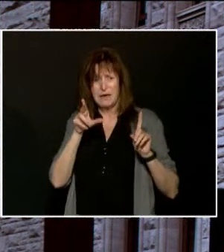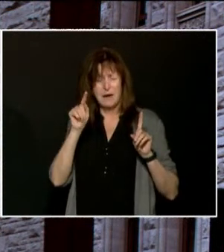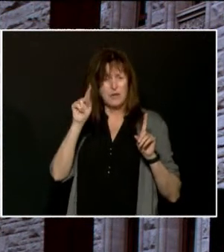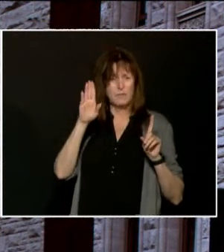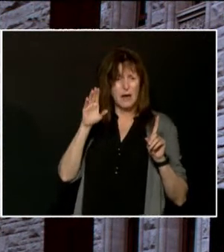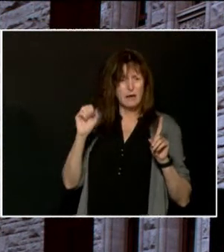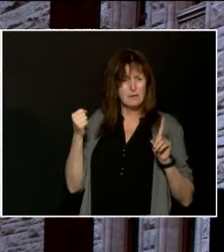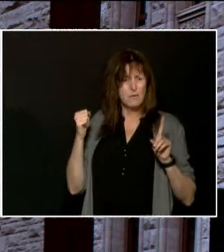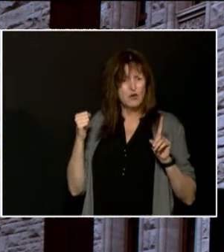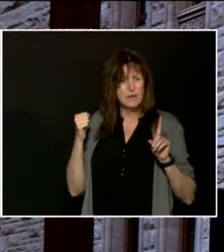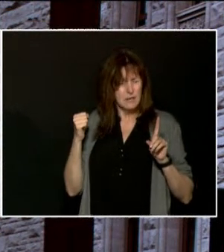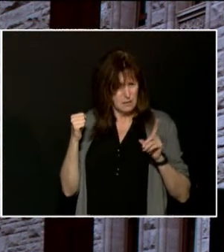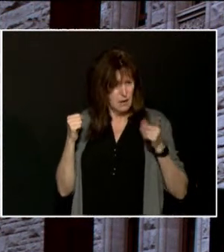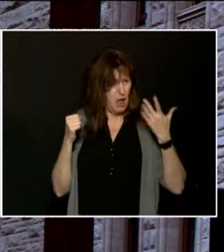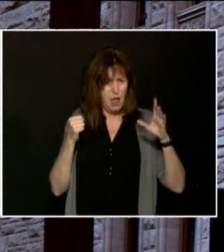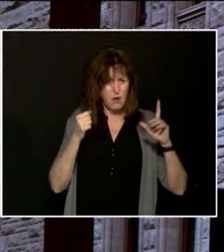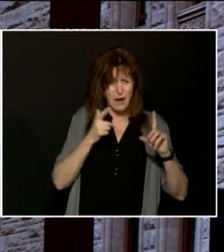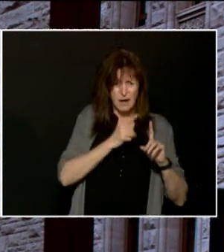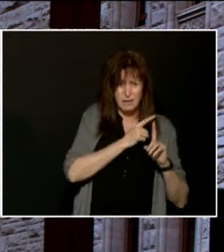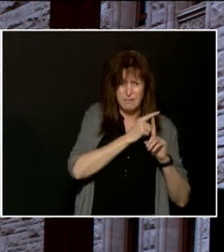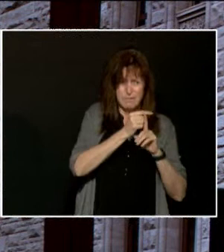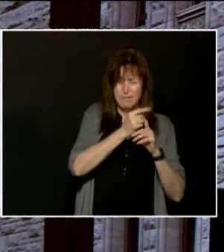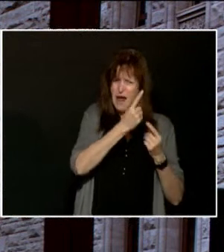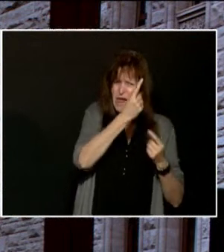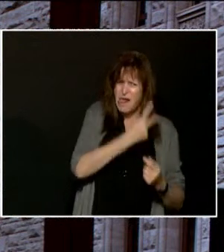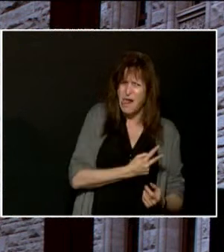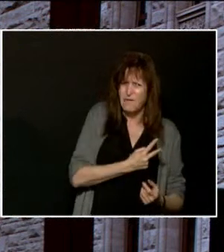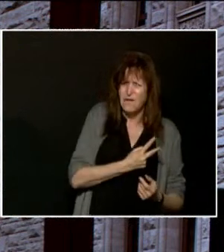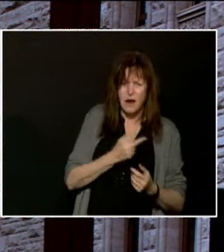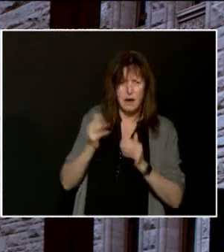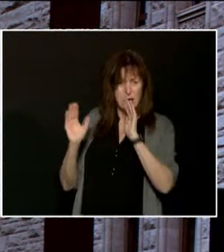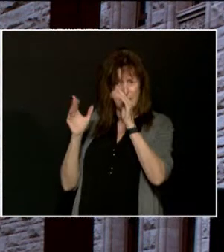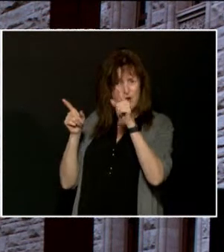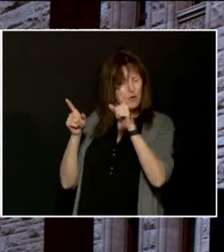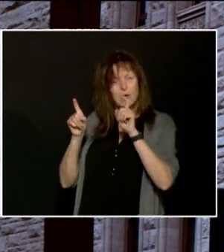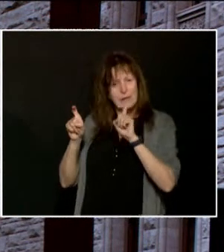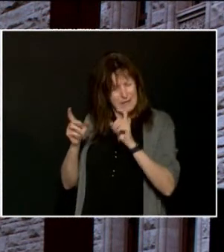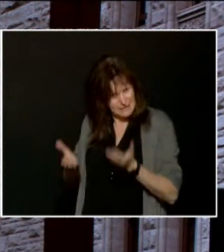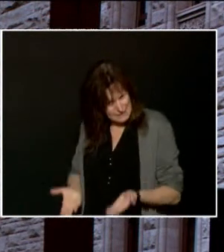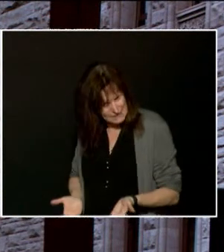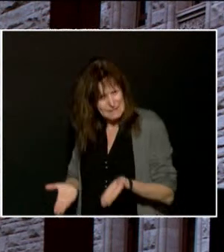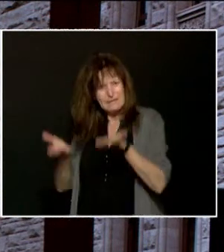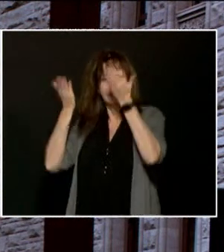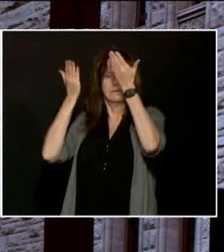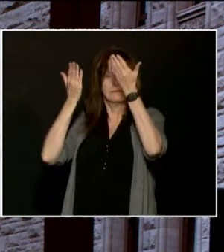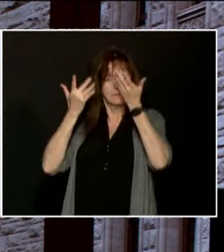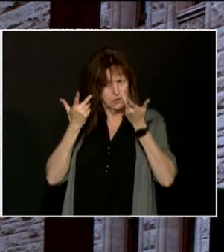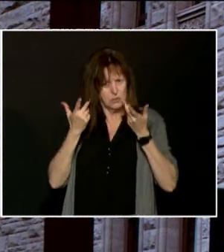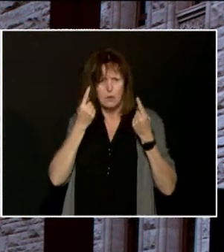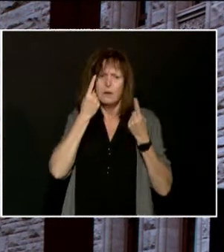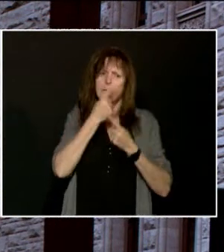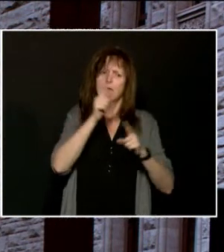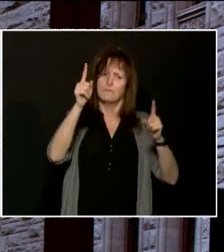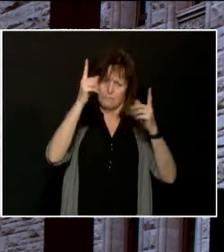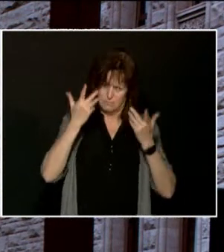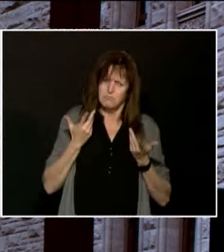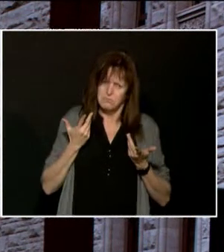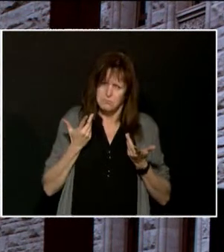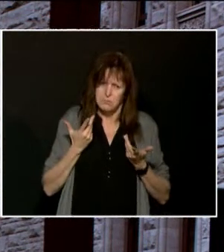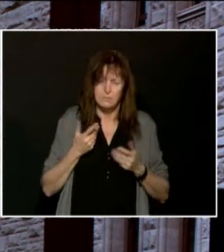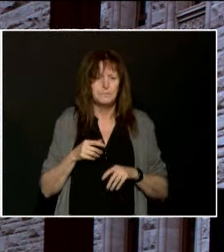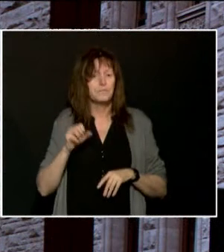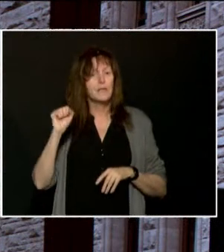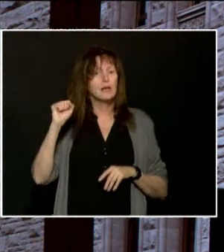already partway through their vaccination program where we had to really ramp up those ones. And you've seen the success that both Sudbury and District Health